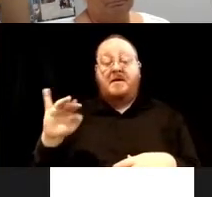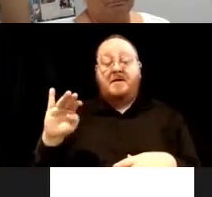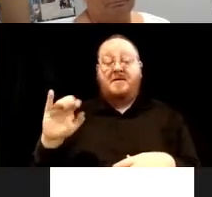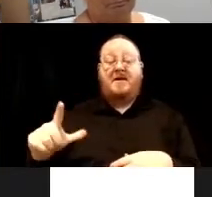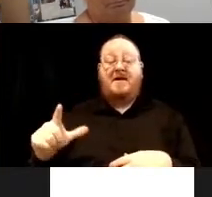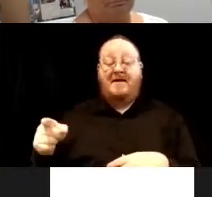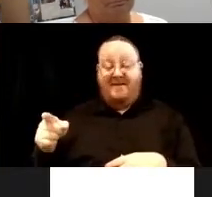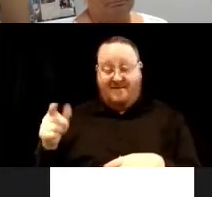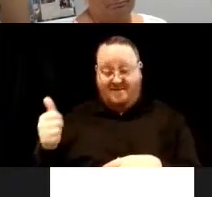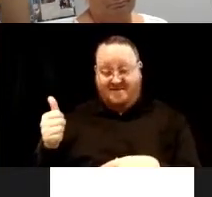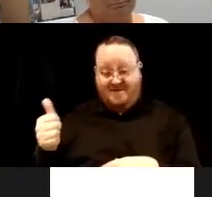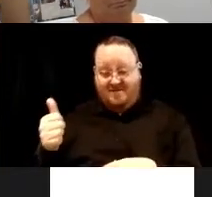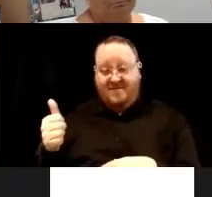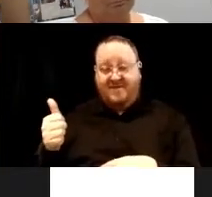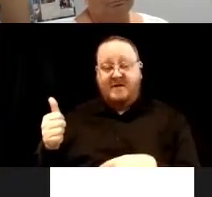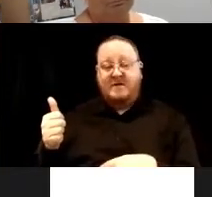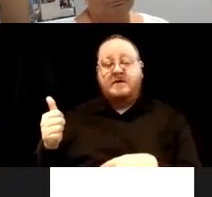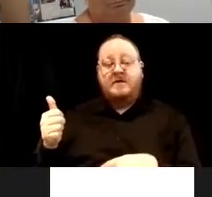works for the